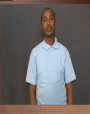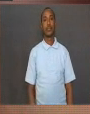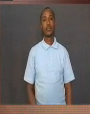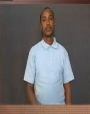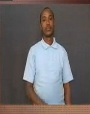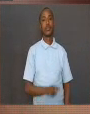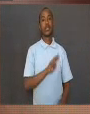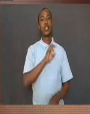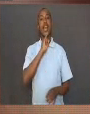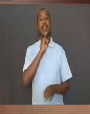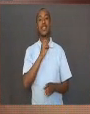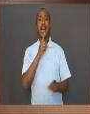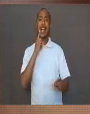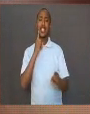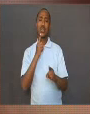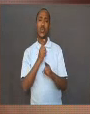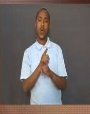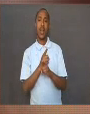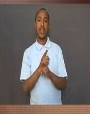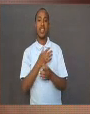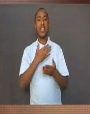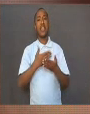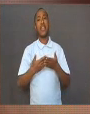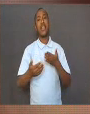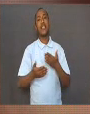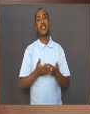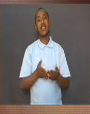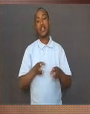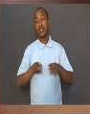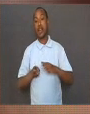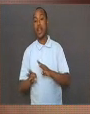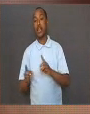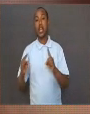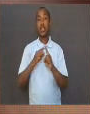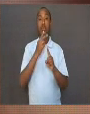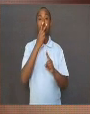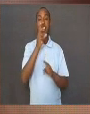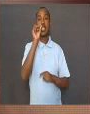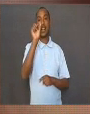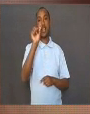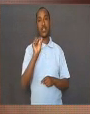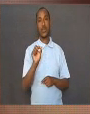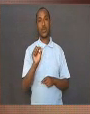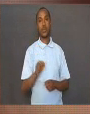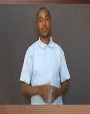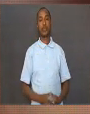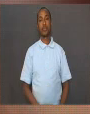There is actually quite an easy trick to see the ratio.